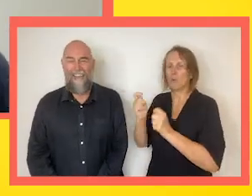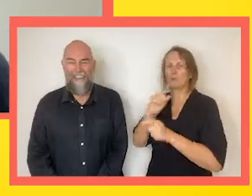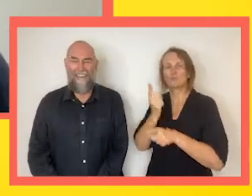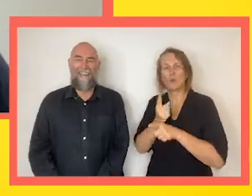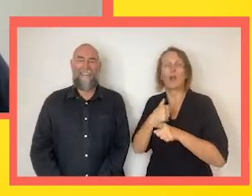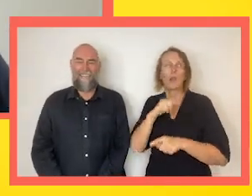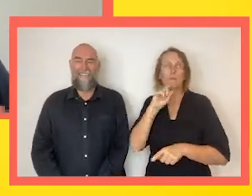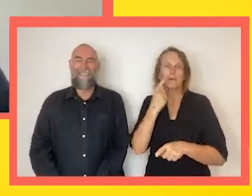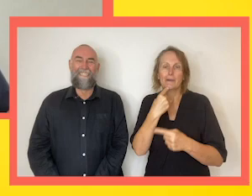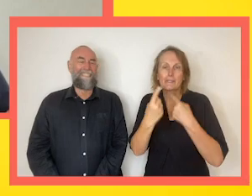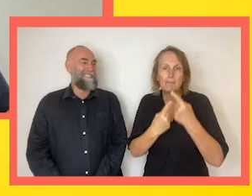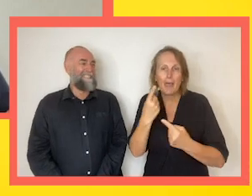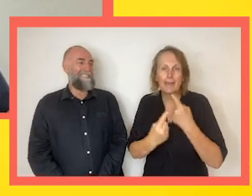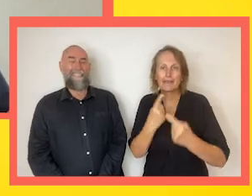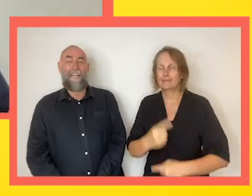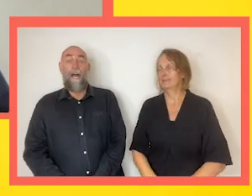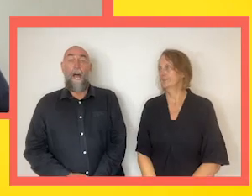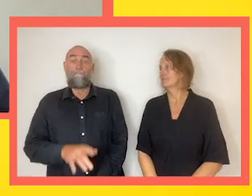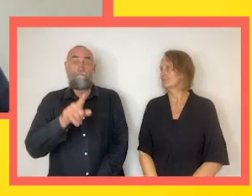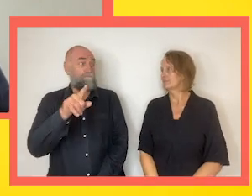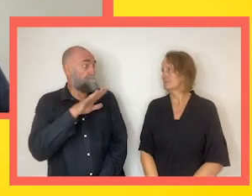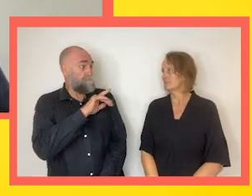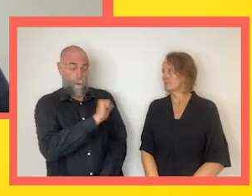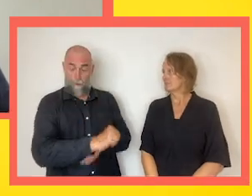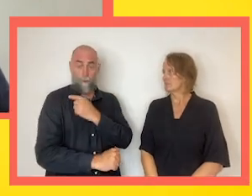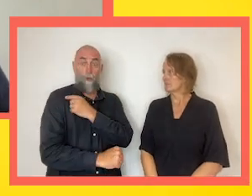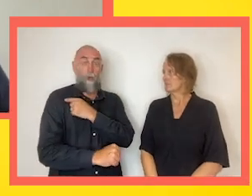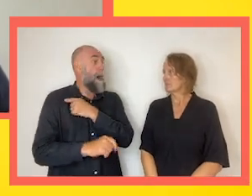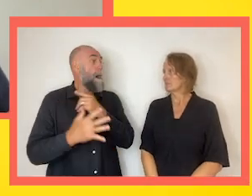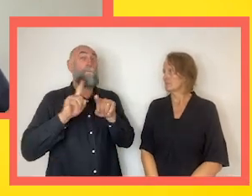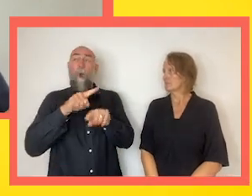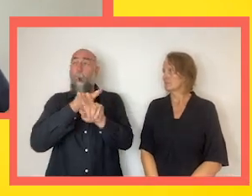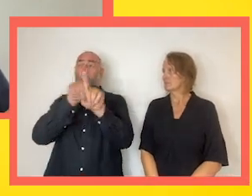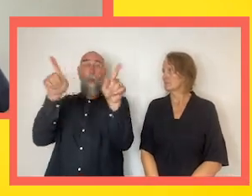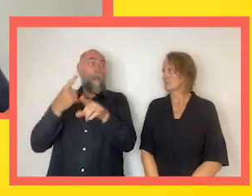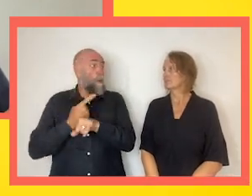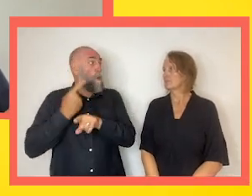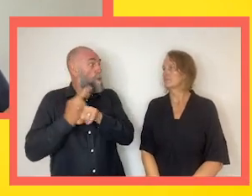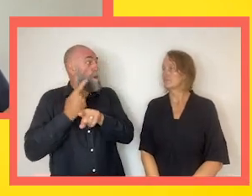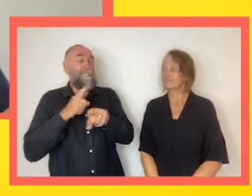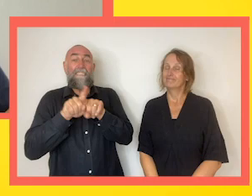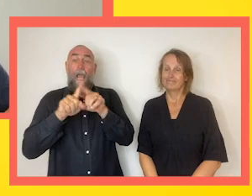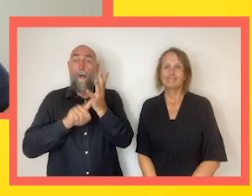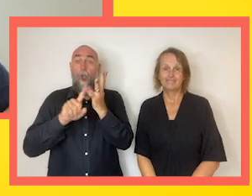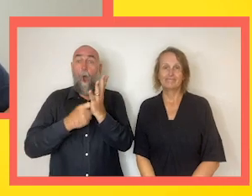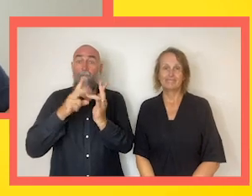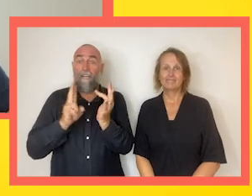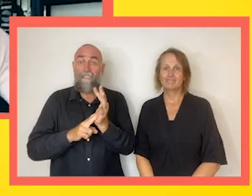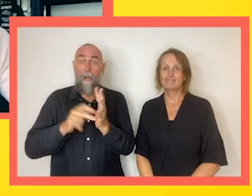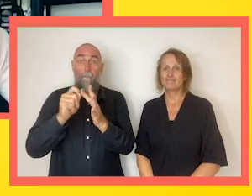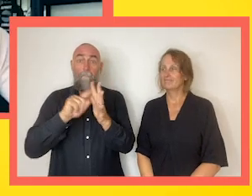up, so let's talk about it. Hey, really, that shoulder is the thing that gets spoken about as much as Lauren, You Little Ripper